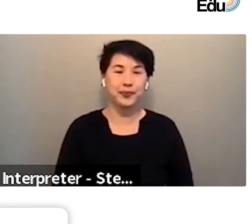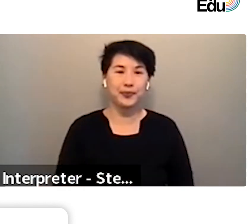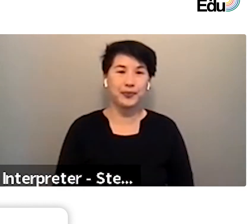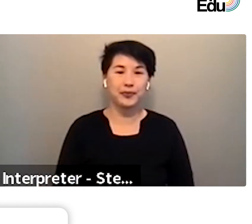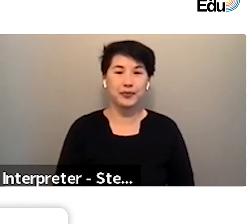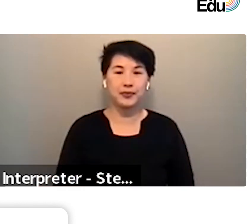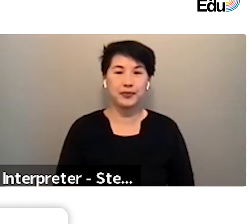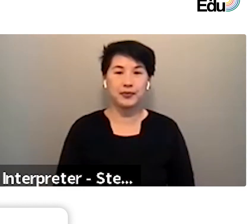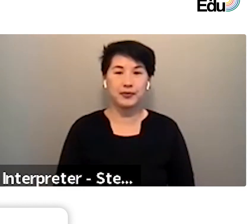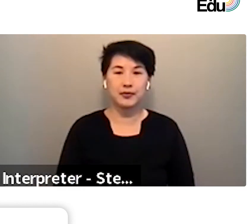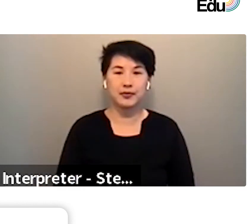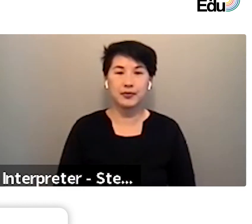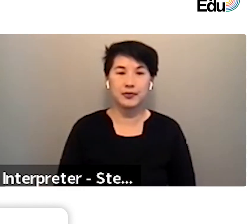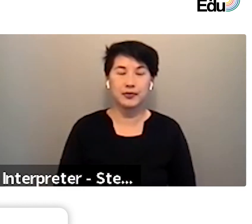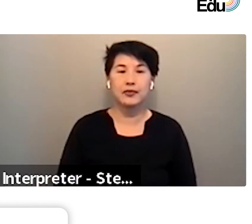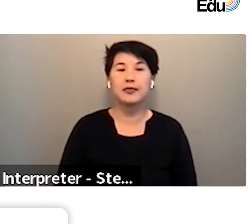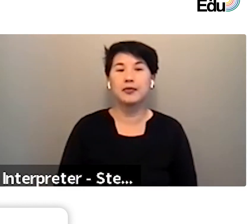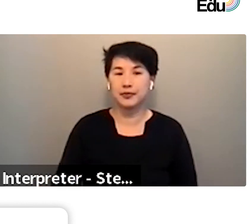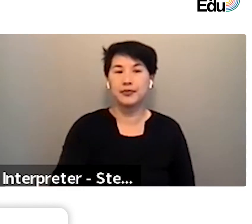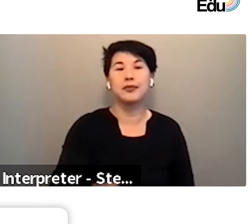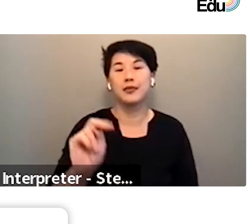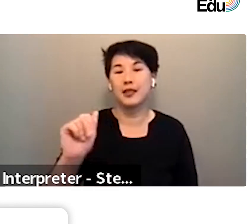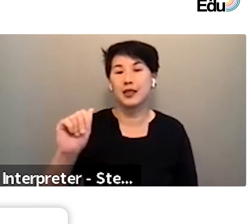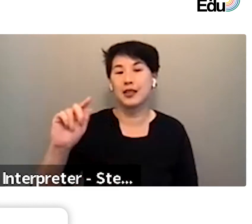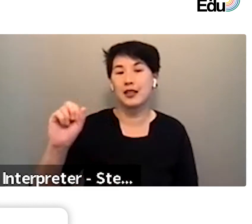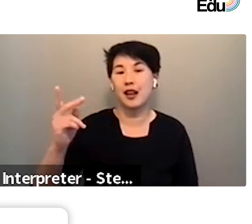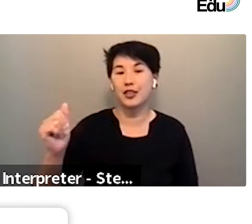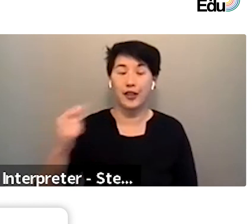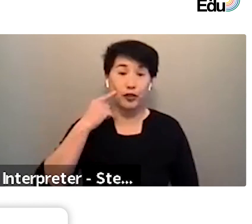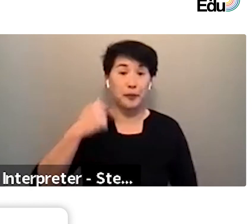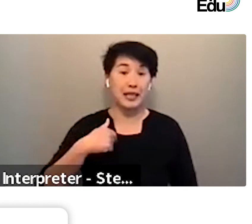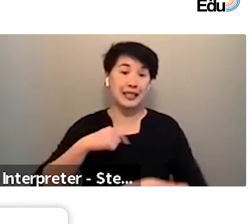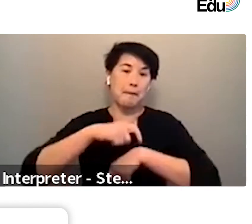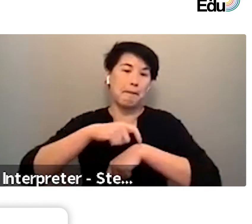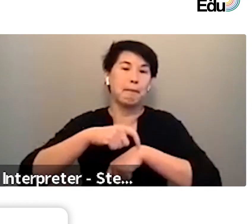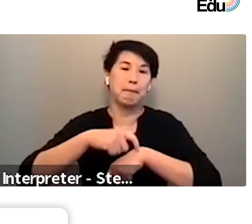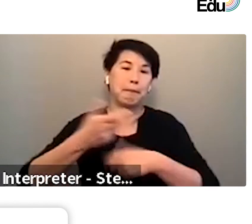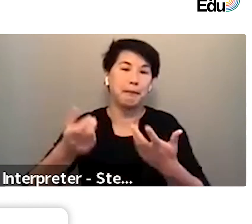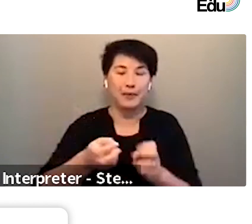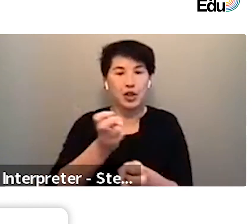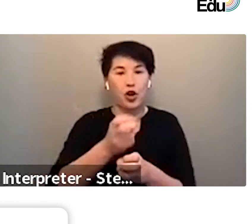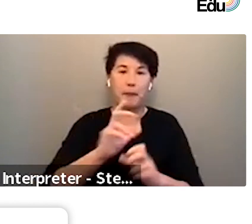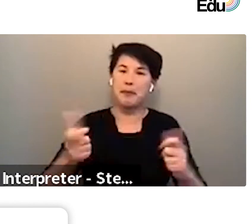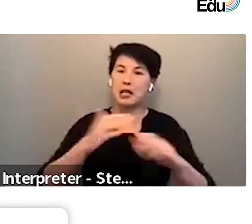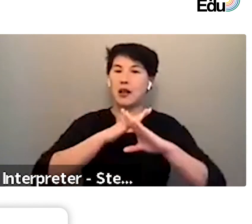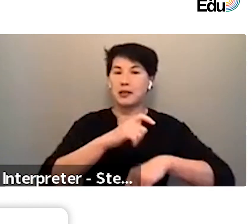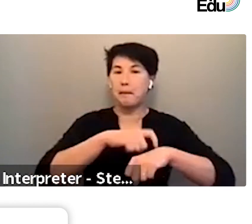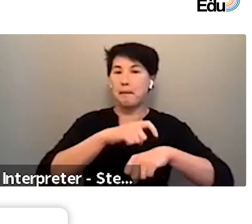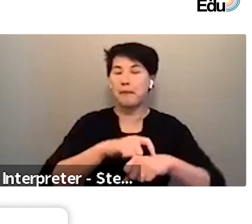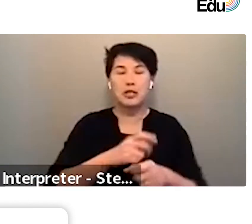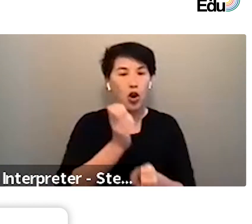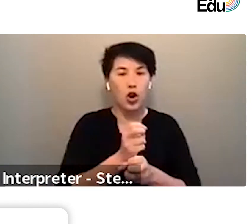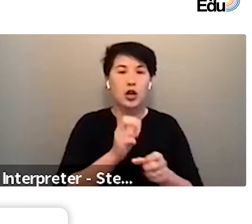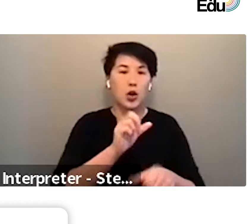I'll go quickly. I think mine is definitely always time. I find it, really hard to try and like work full time